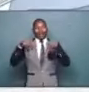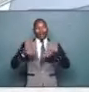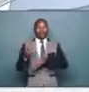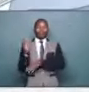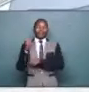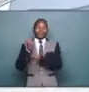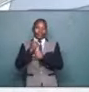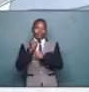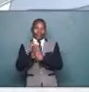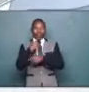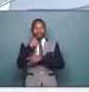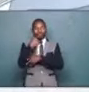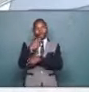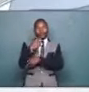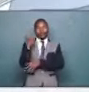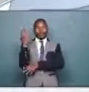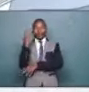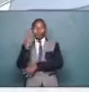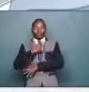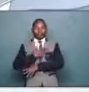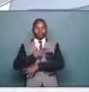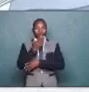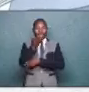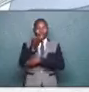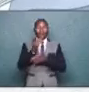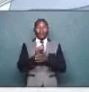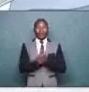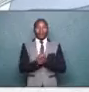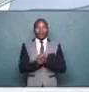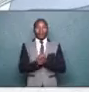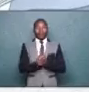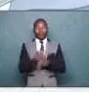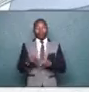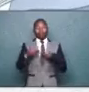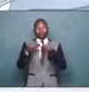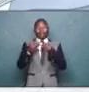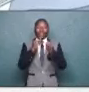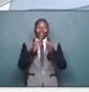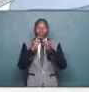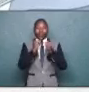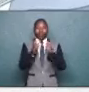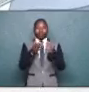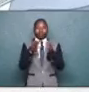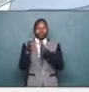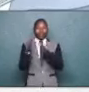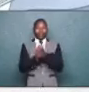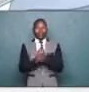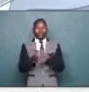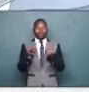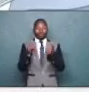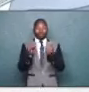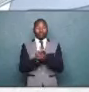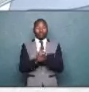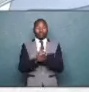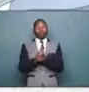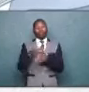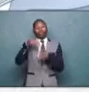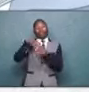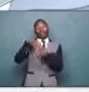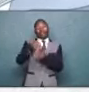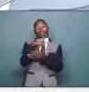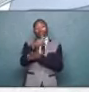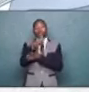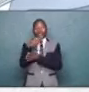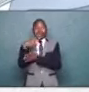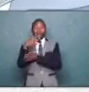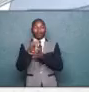have the noble task of presenting myself before you to give you information regarding our preparations for the